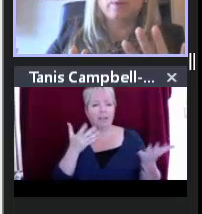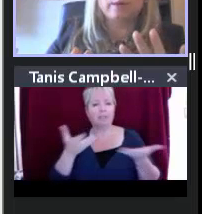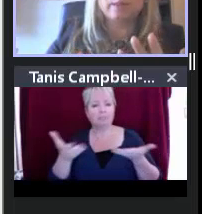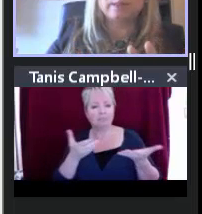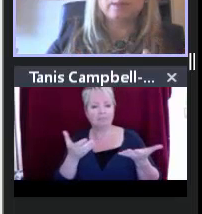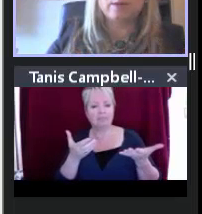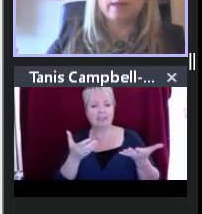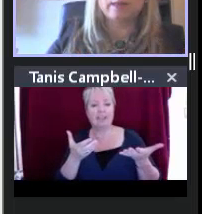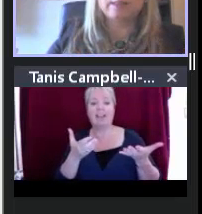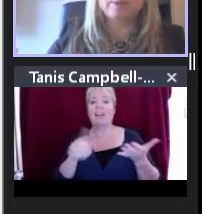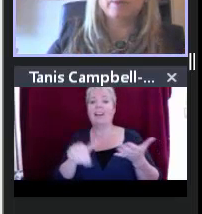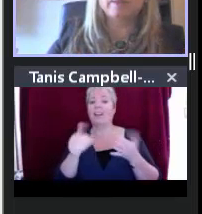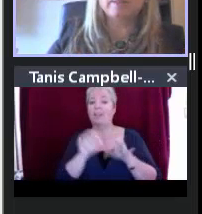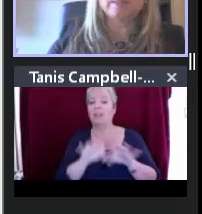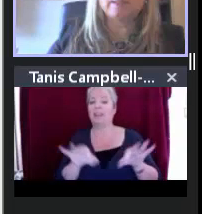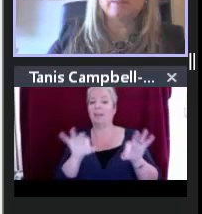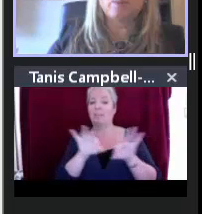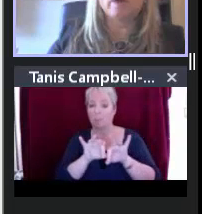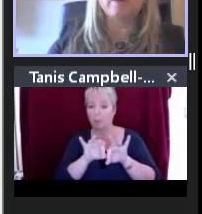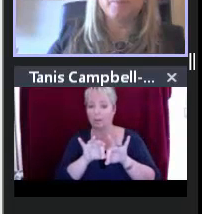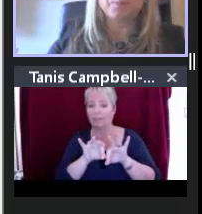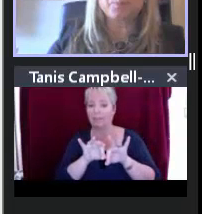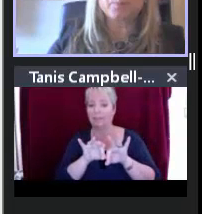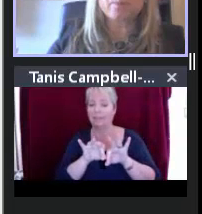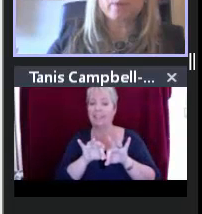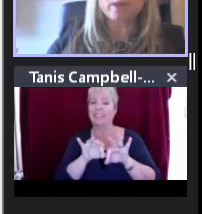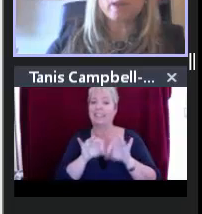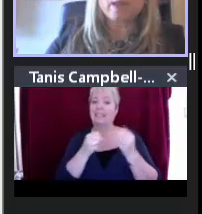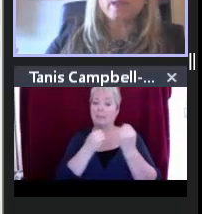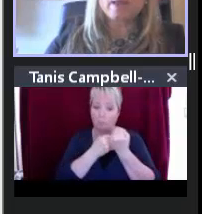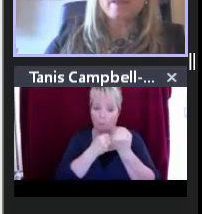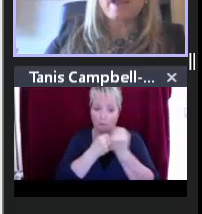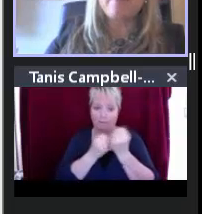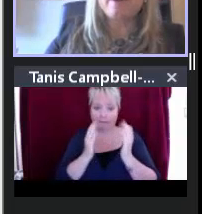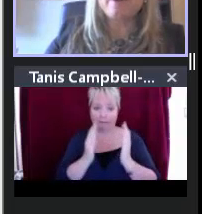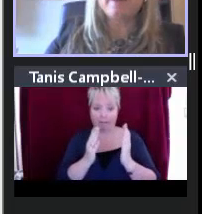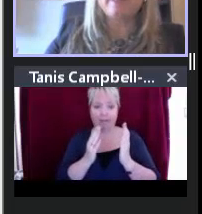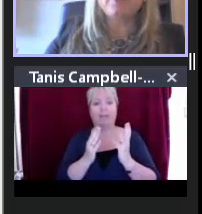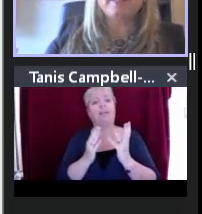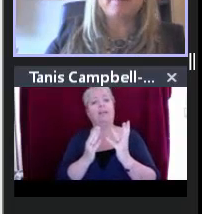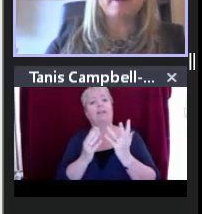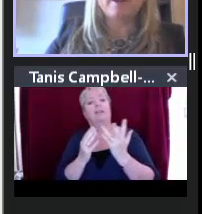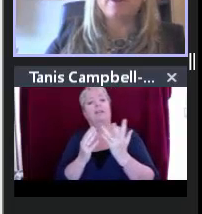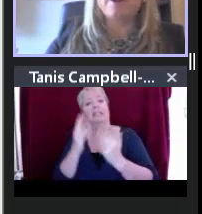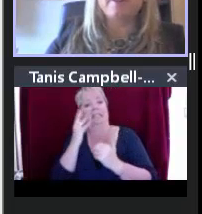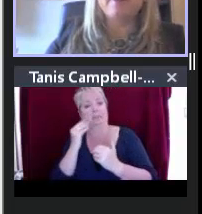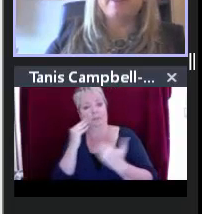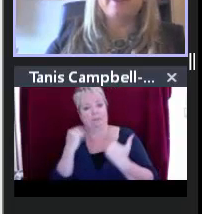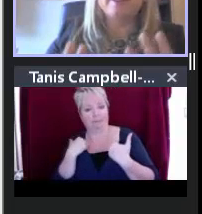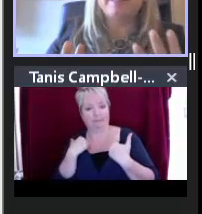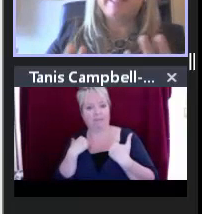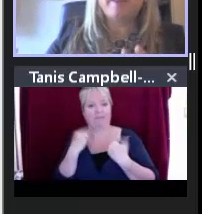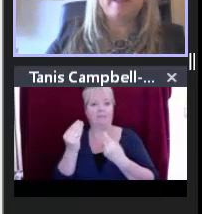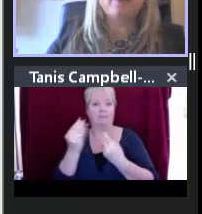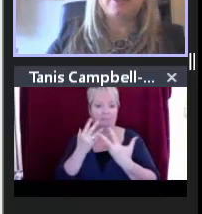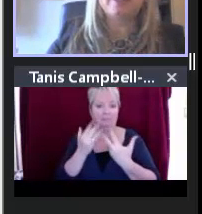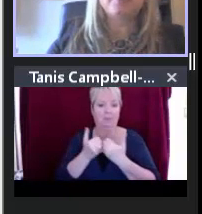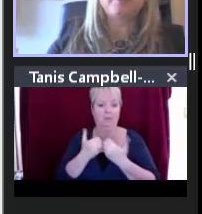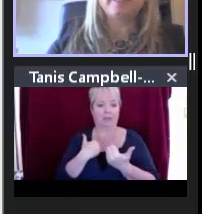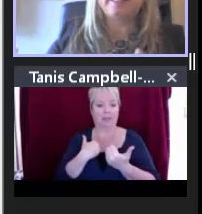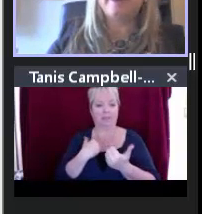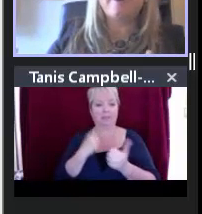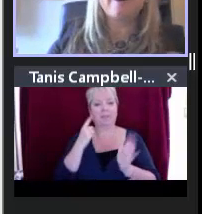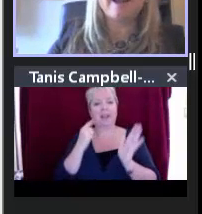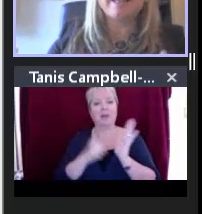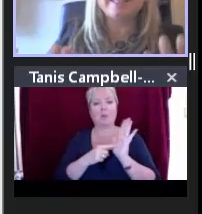really important, is all that experience and support. I find it really interesting when I look on the fingers, we see